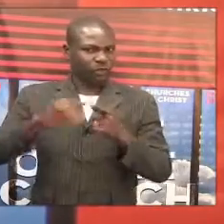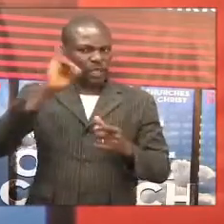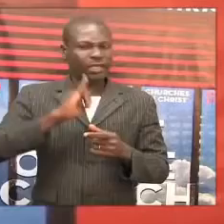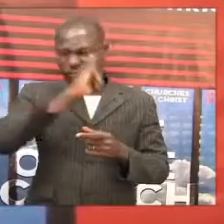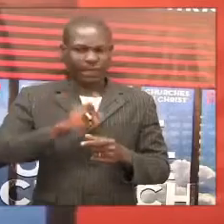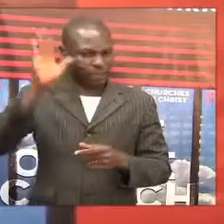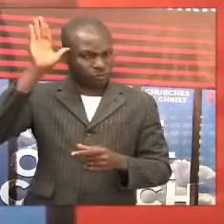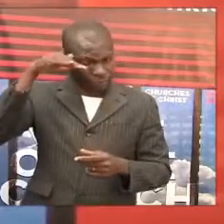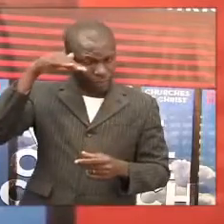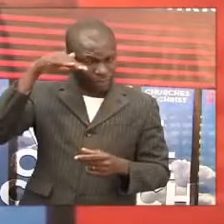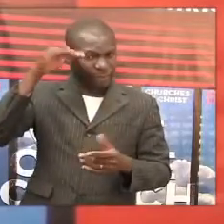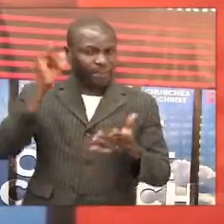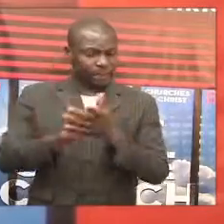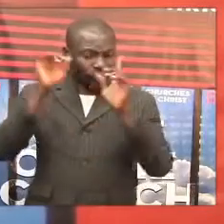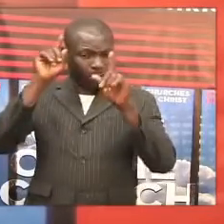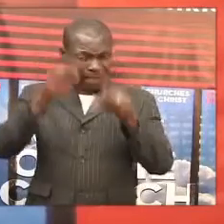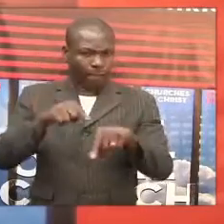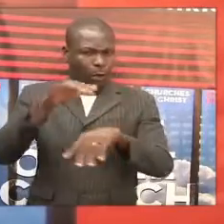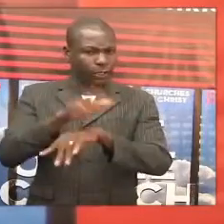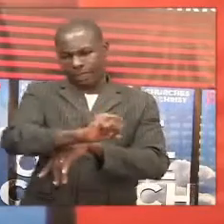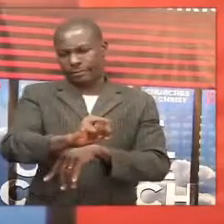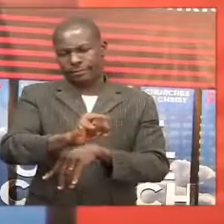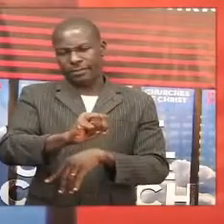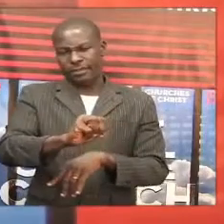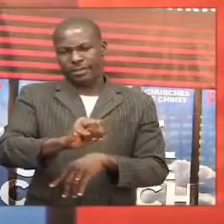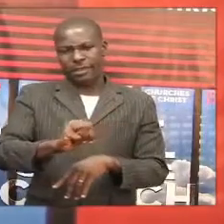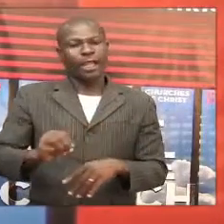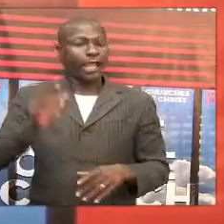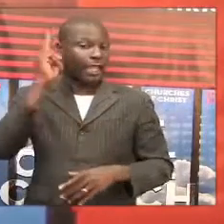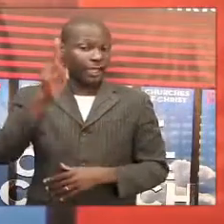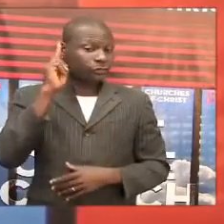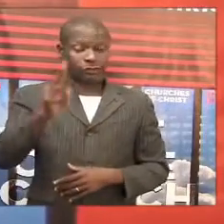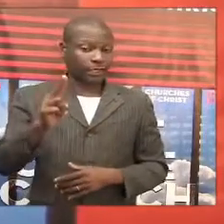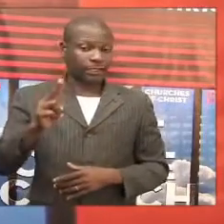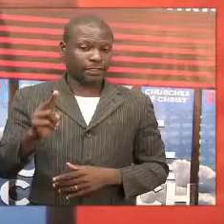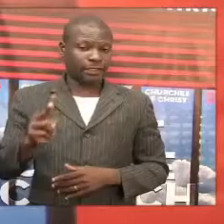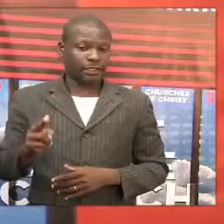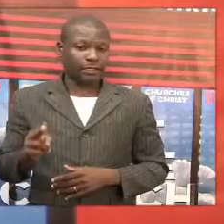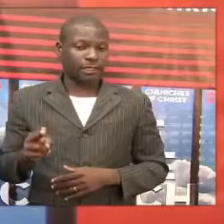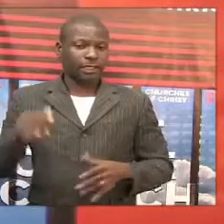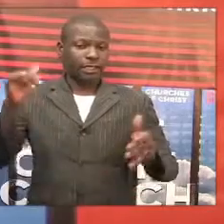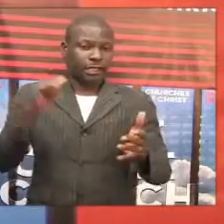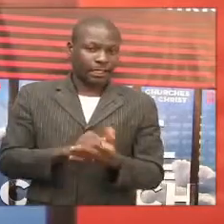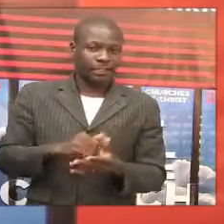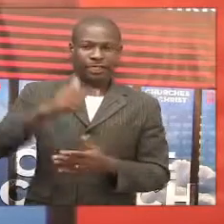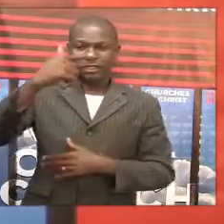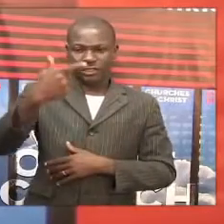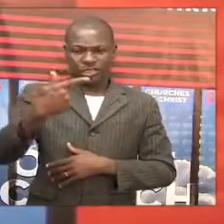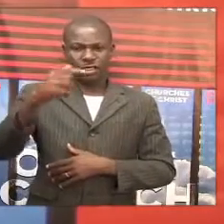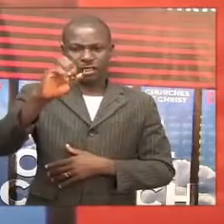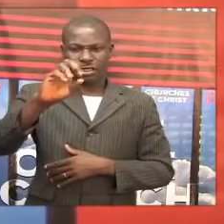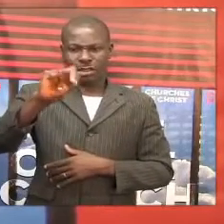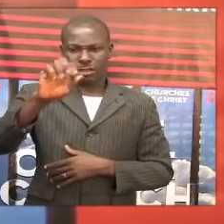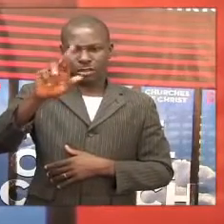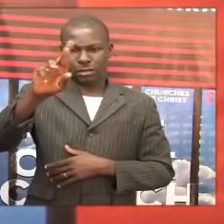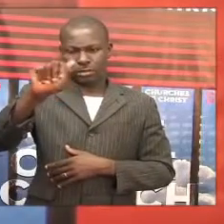onso. Abako semu eye General Titus. And odi Roman asoja